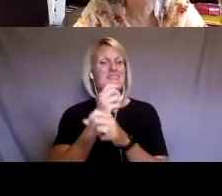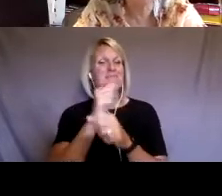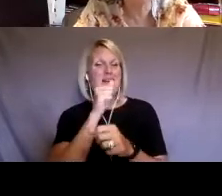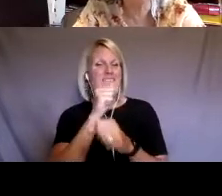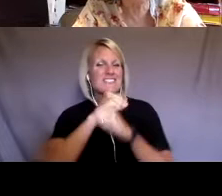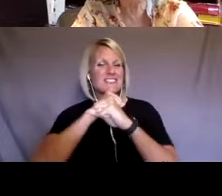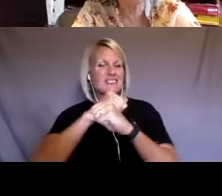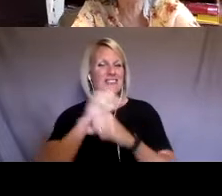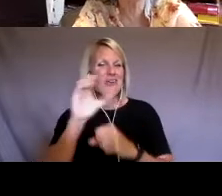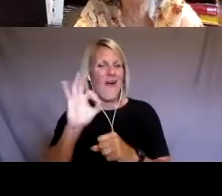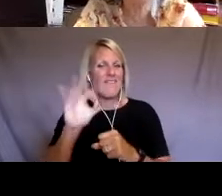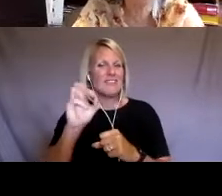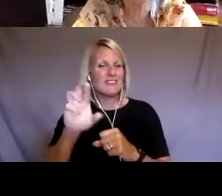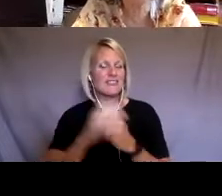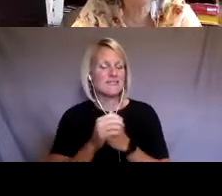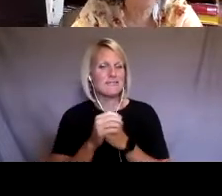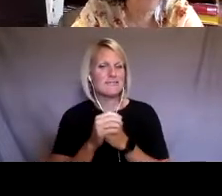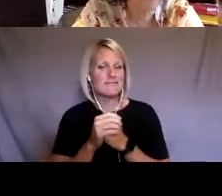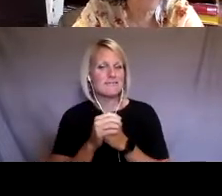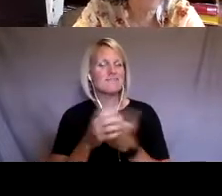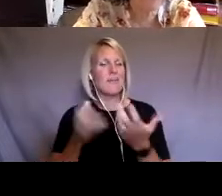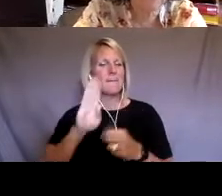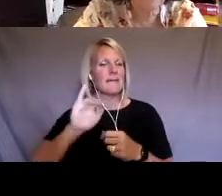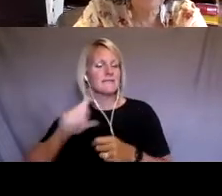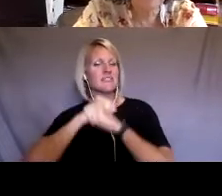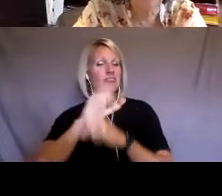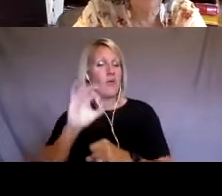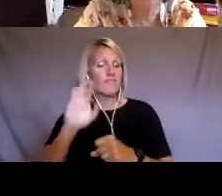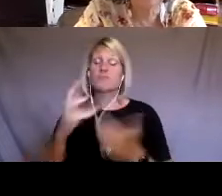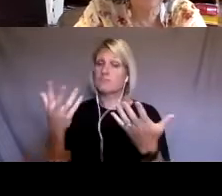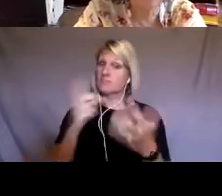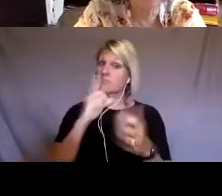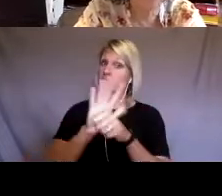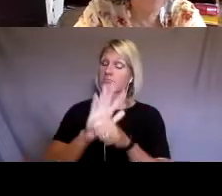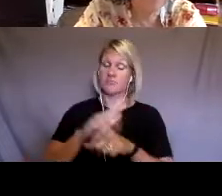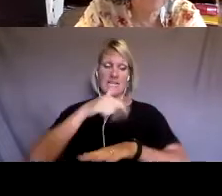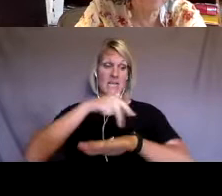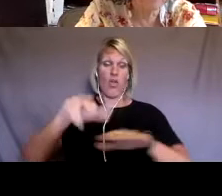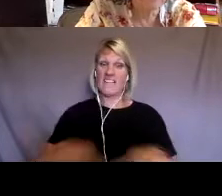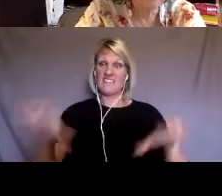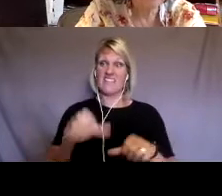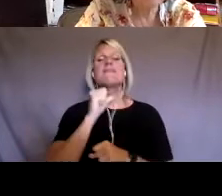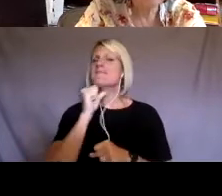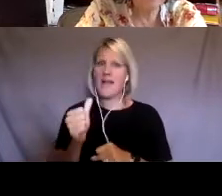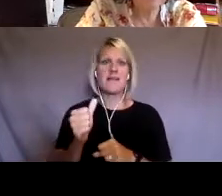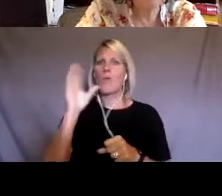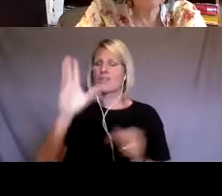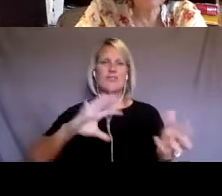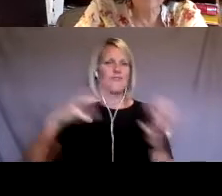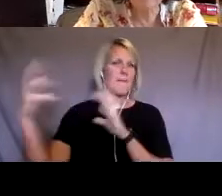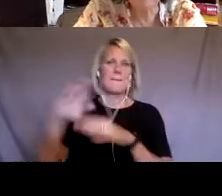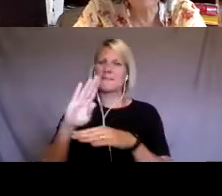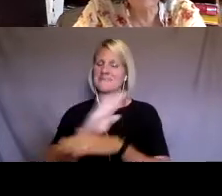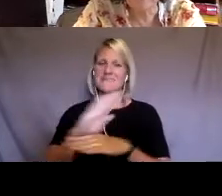BID security officers ensure that sidewalk activity is not disruptive to businesses, and